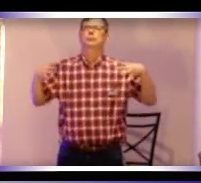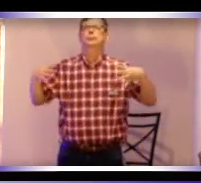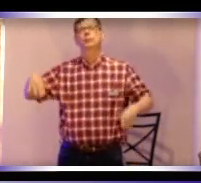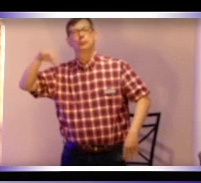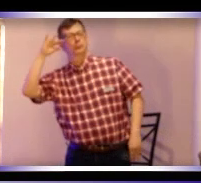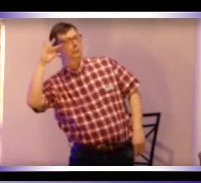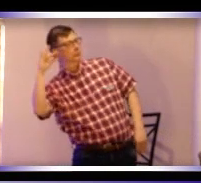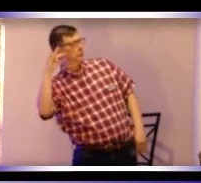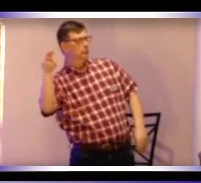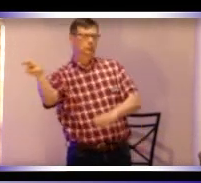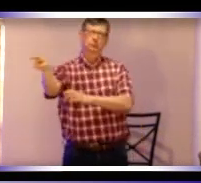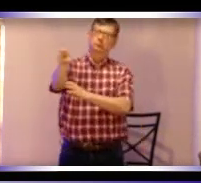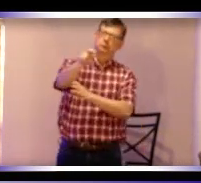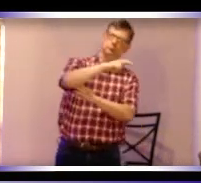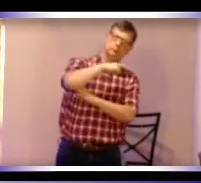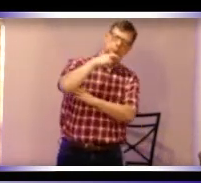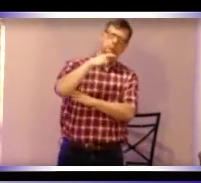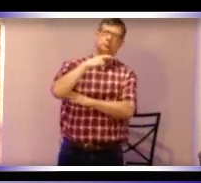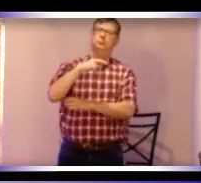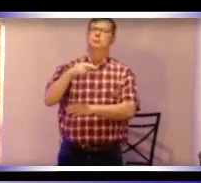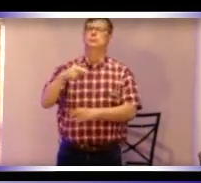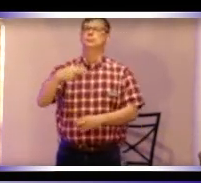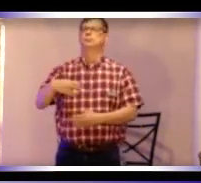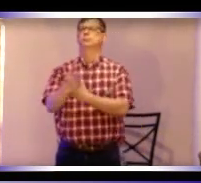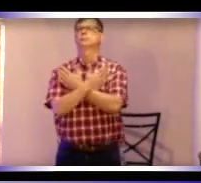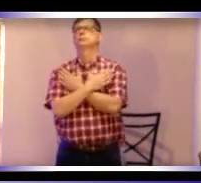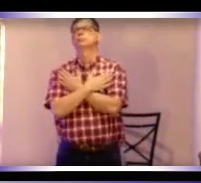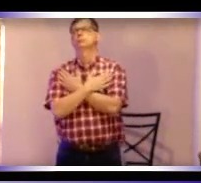little bit in need of extra love.